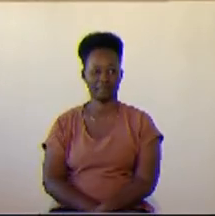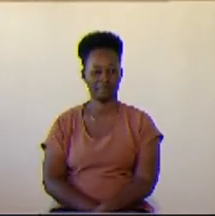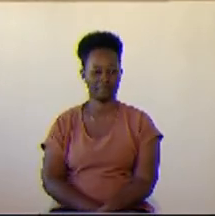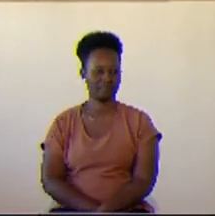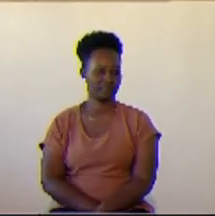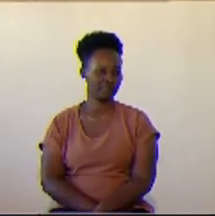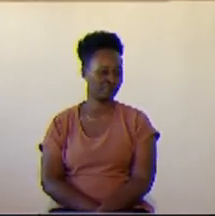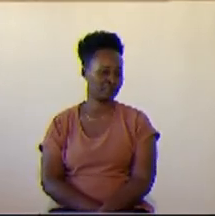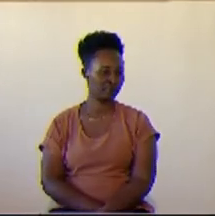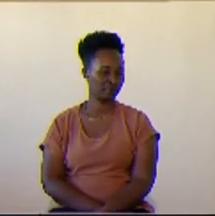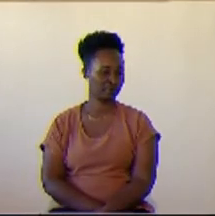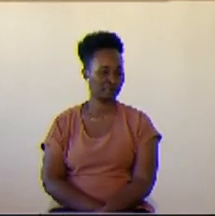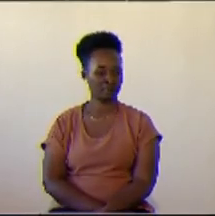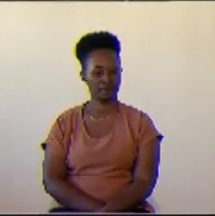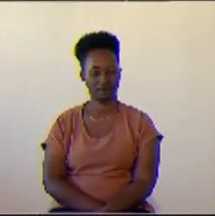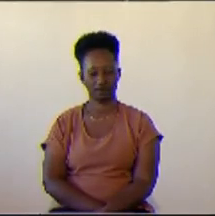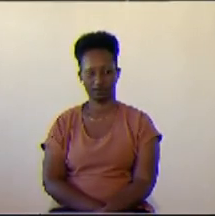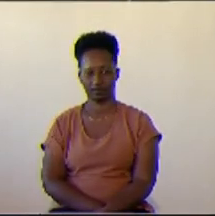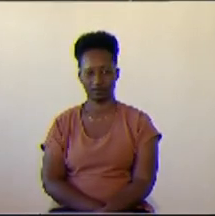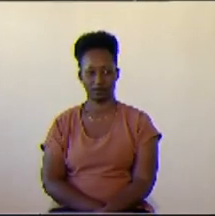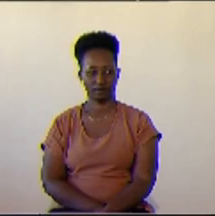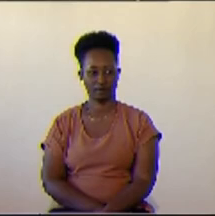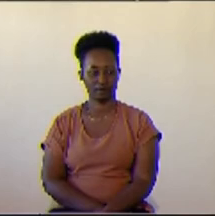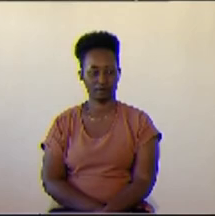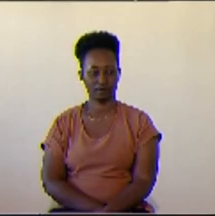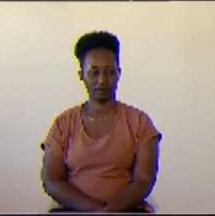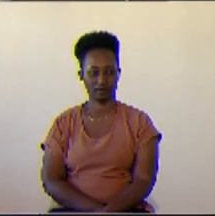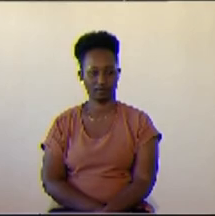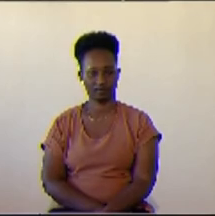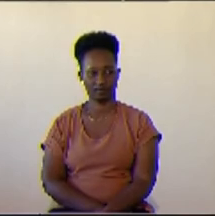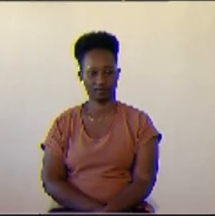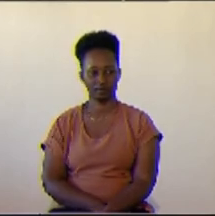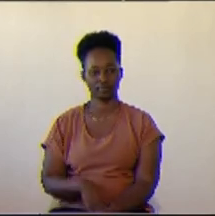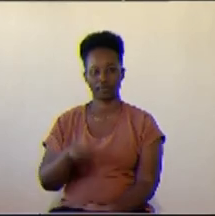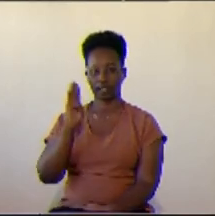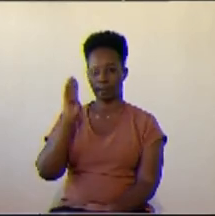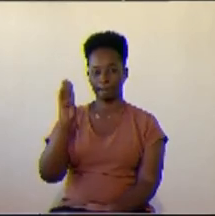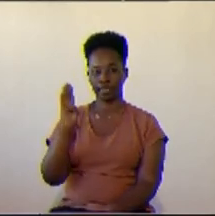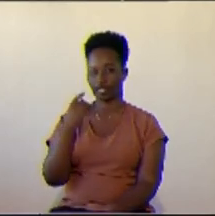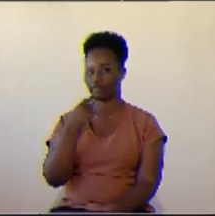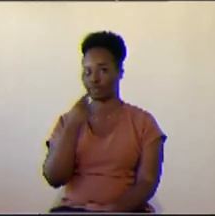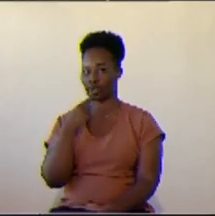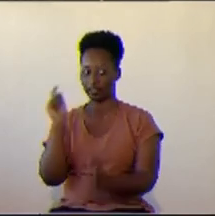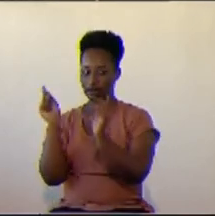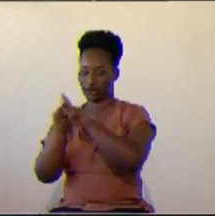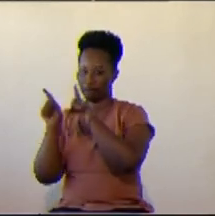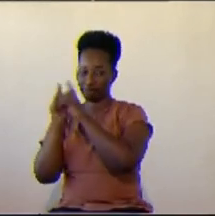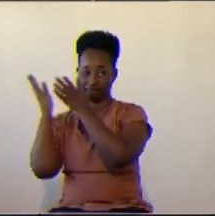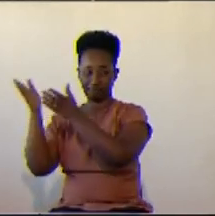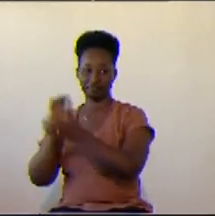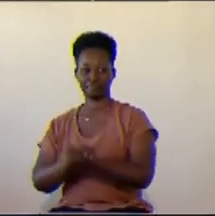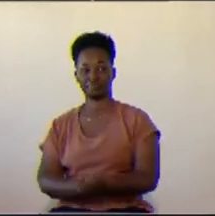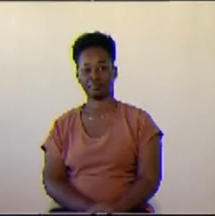it means the height for B, you see, the B rises like this,